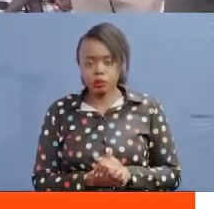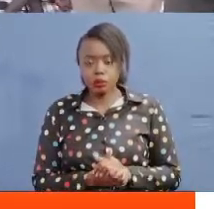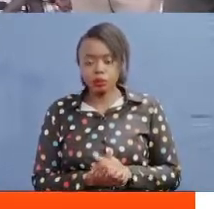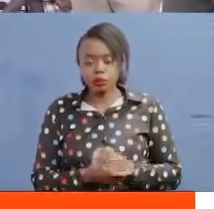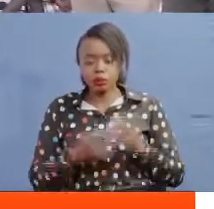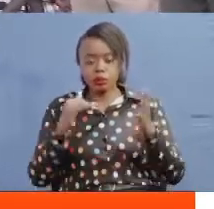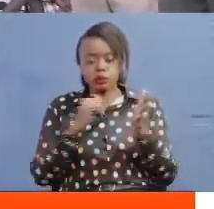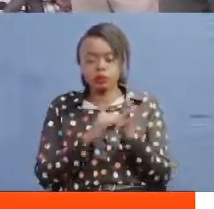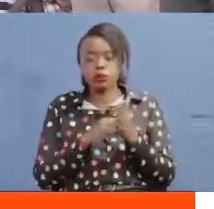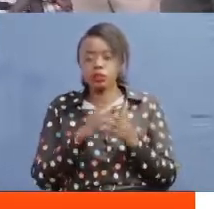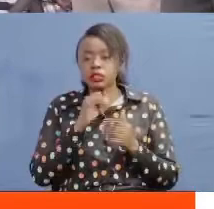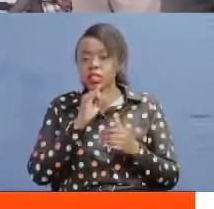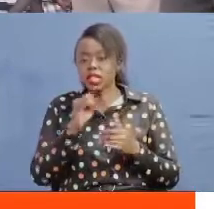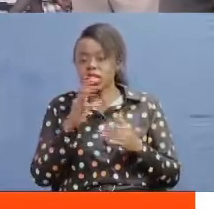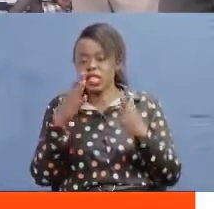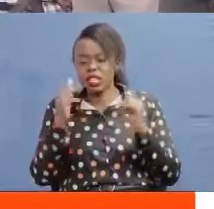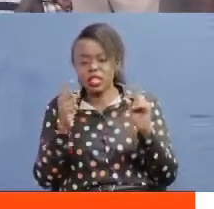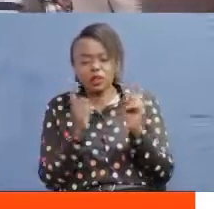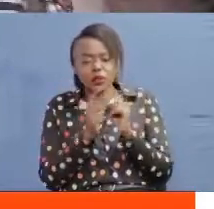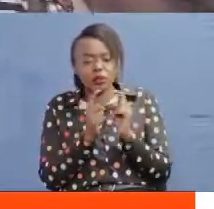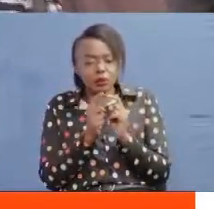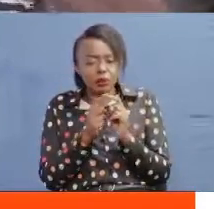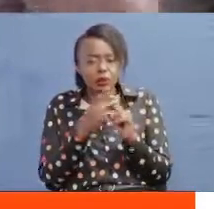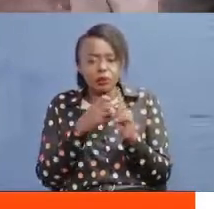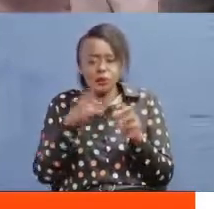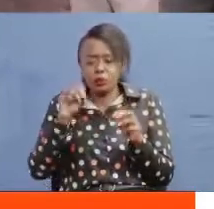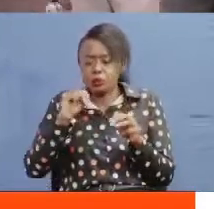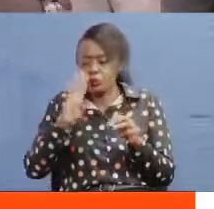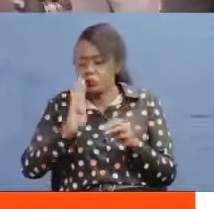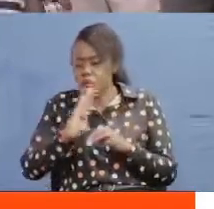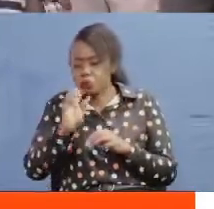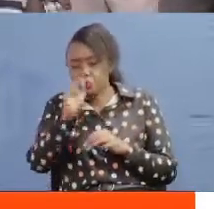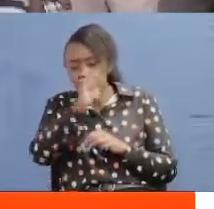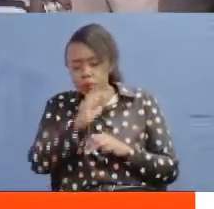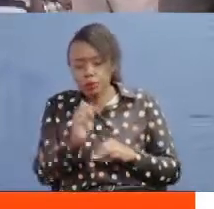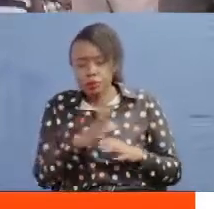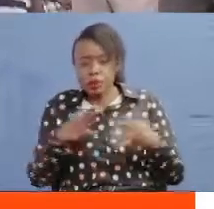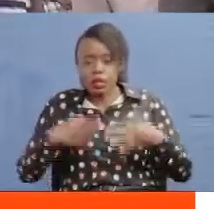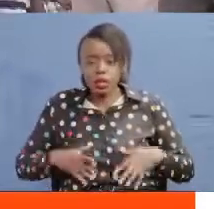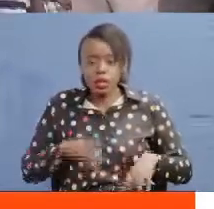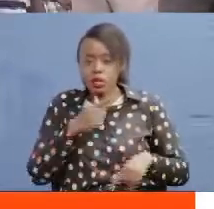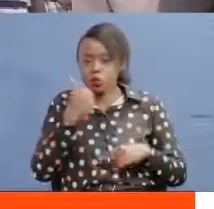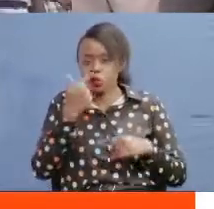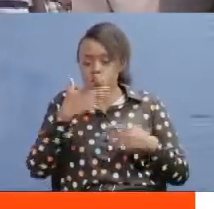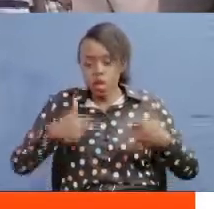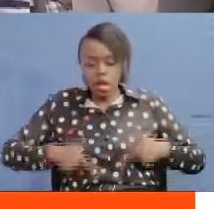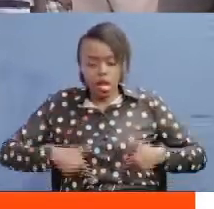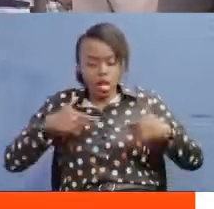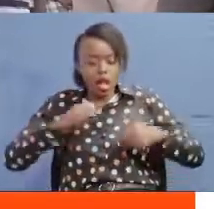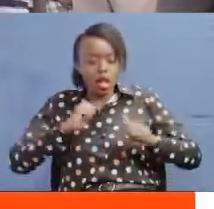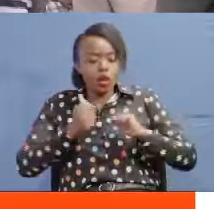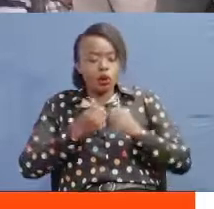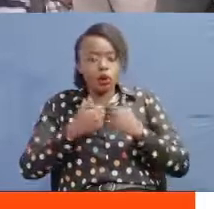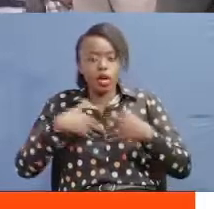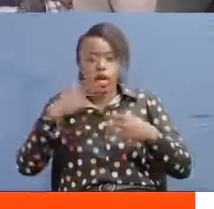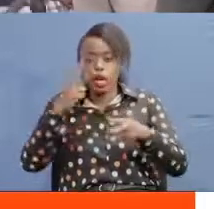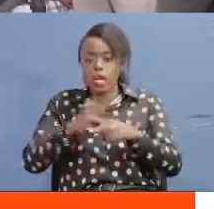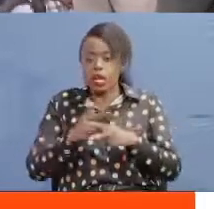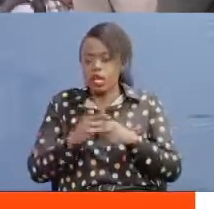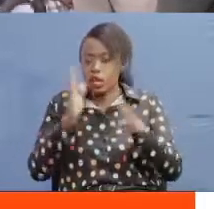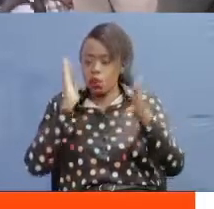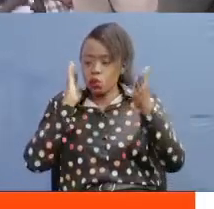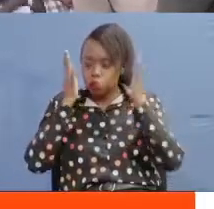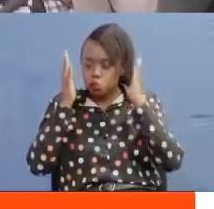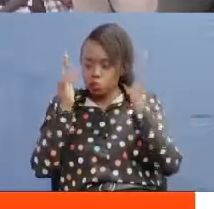It is a painful sight to behold for Marigat, Baringo South residents whose major source of livelihood is livestock keeping. Over